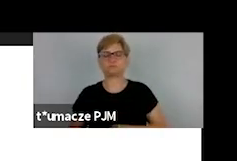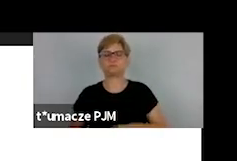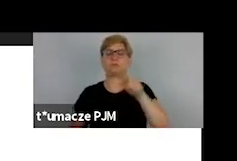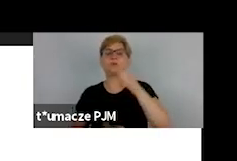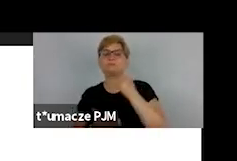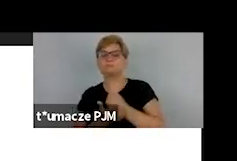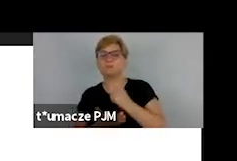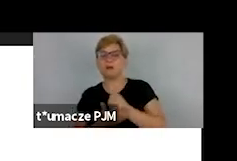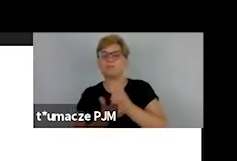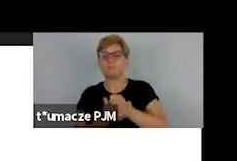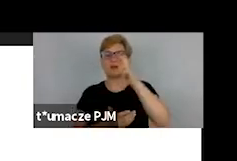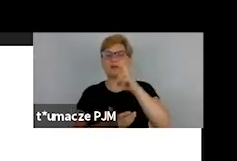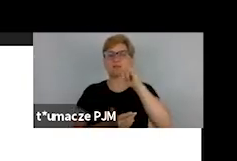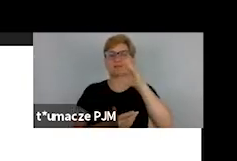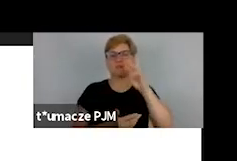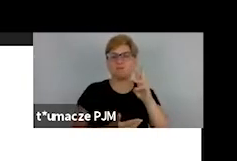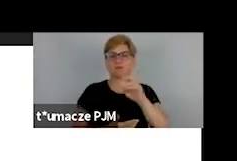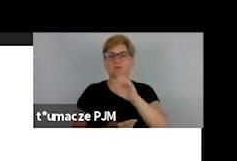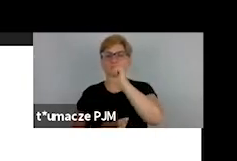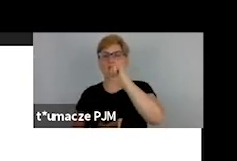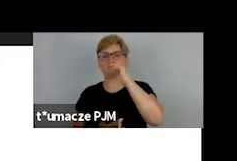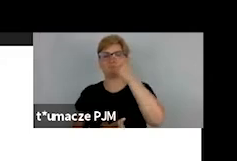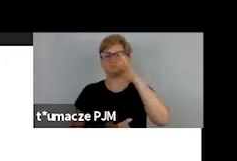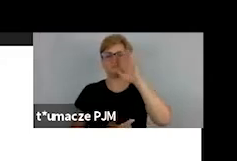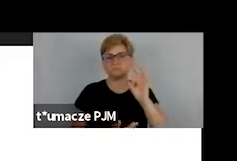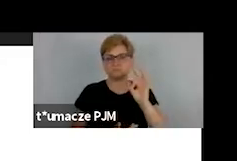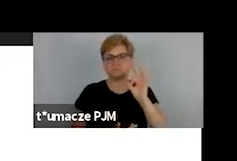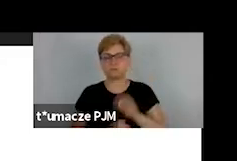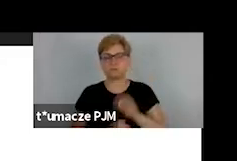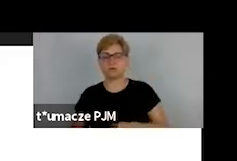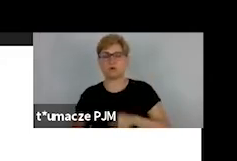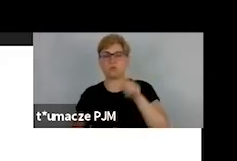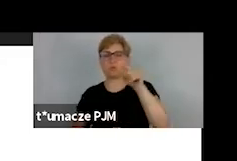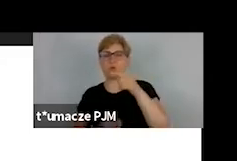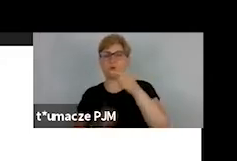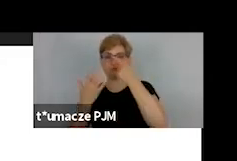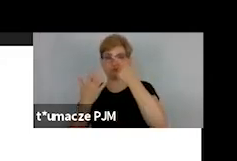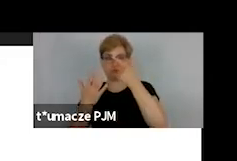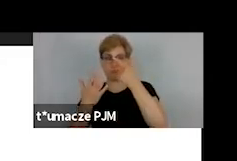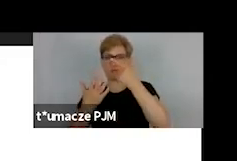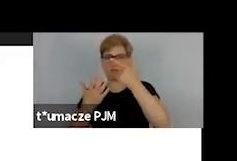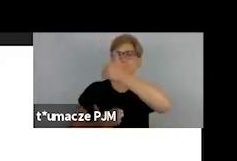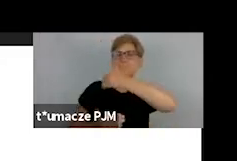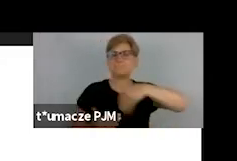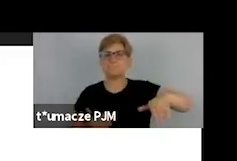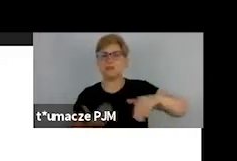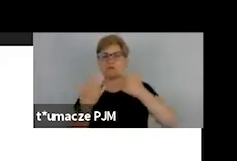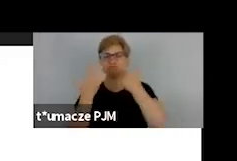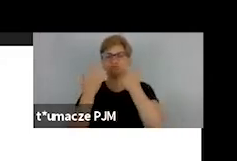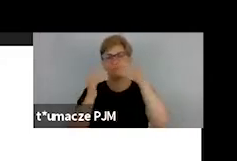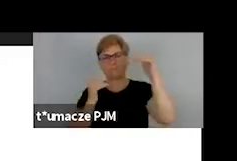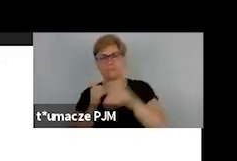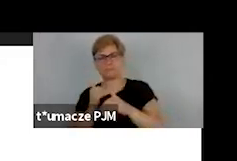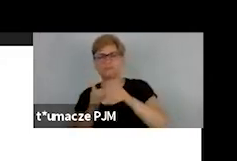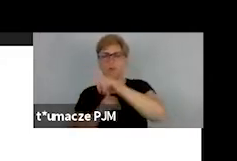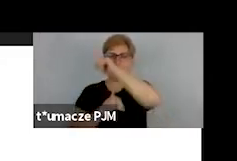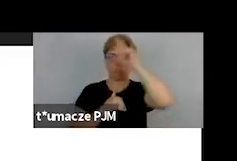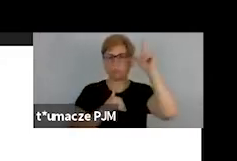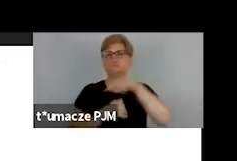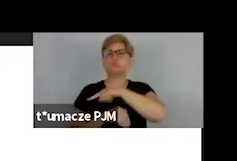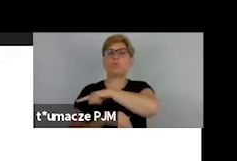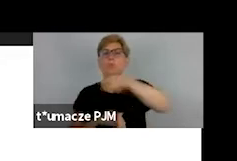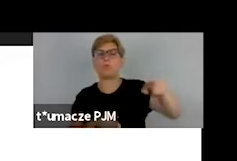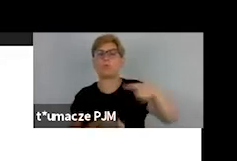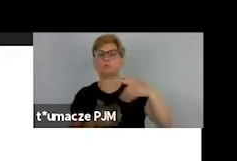And amongst adults, it's essentially 1 in 5, in some communities 1 in 2. So HIV is a massive problem.